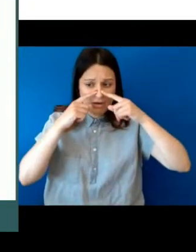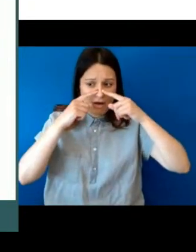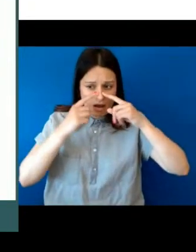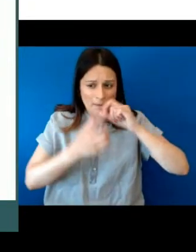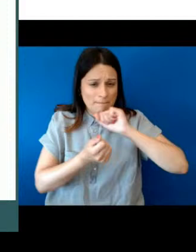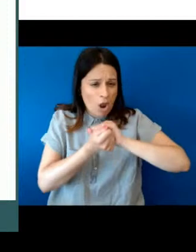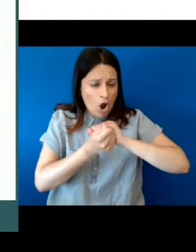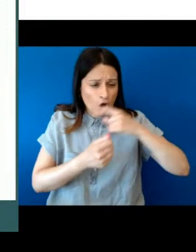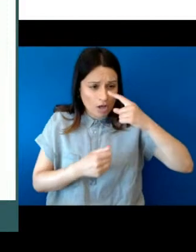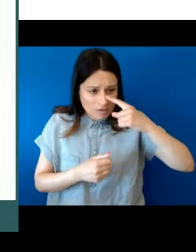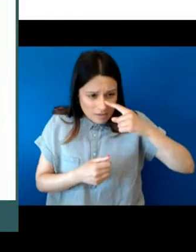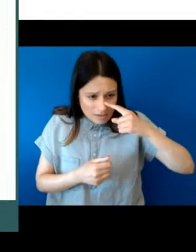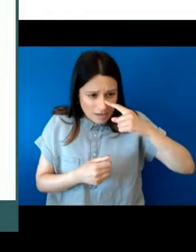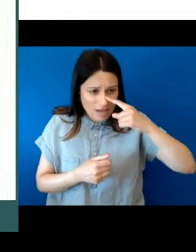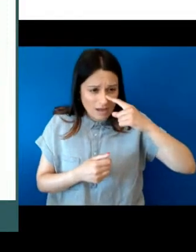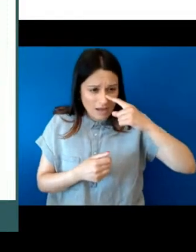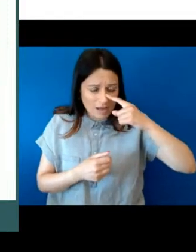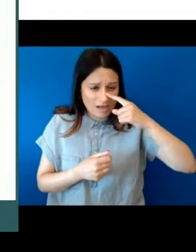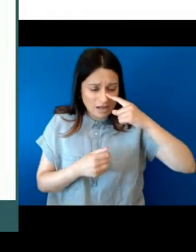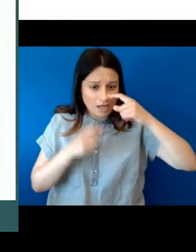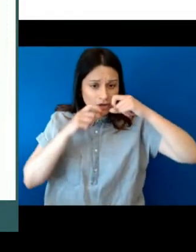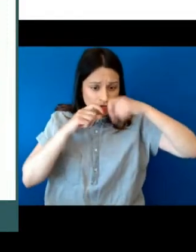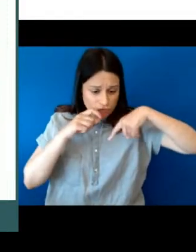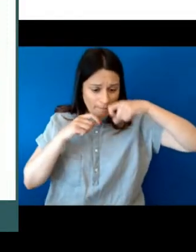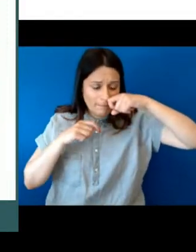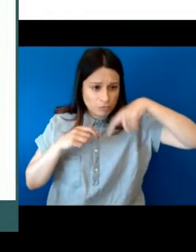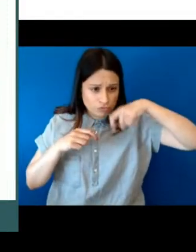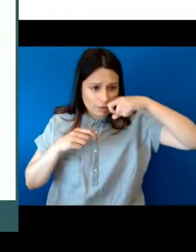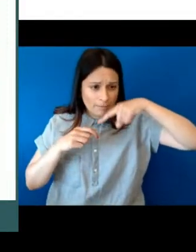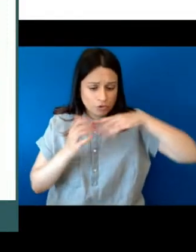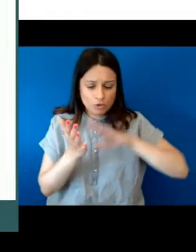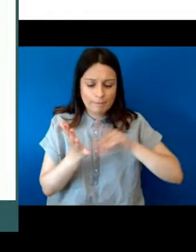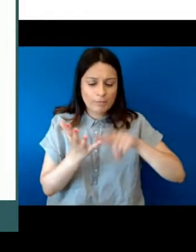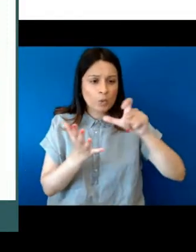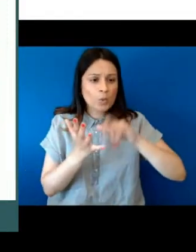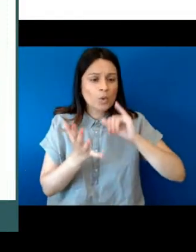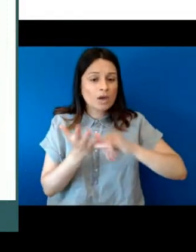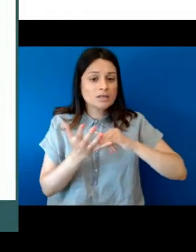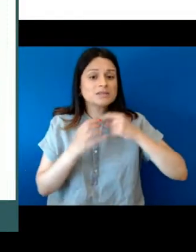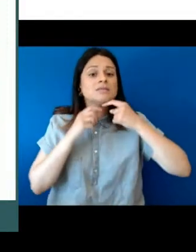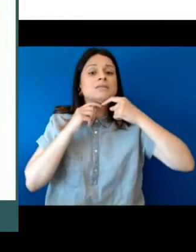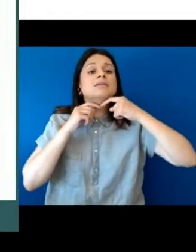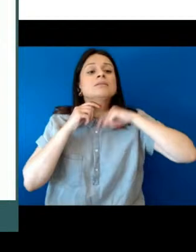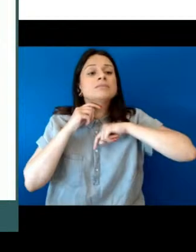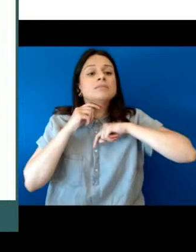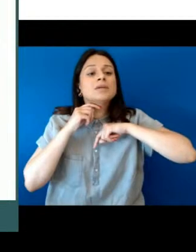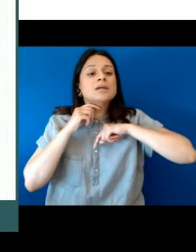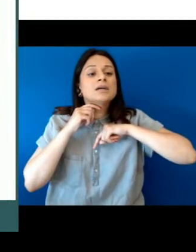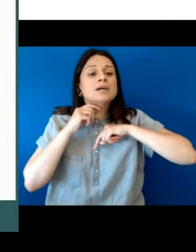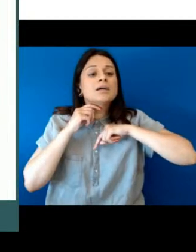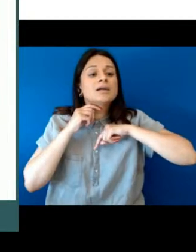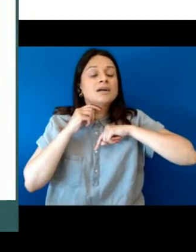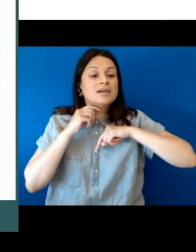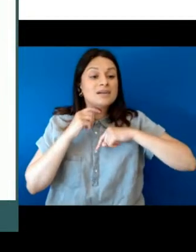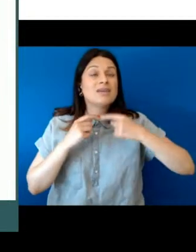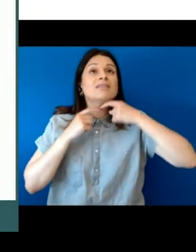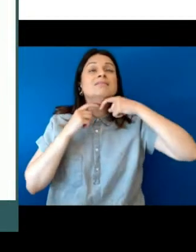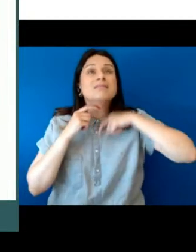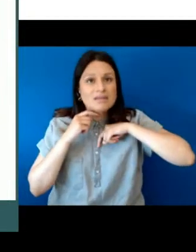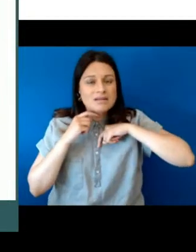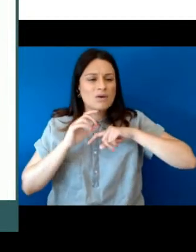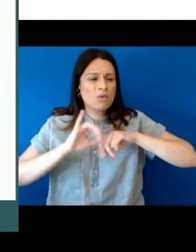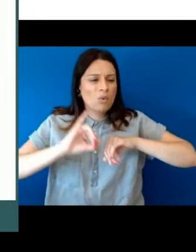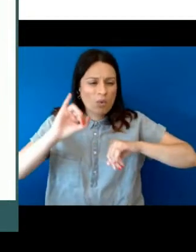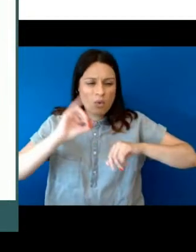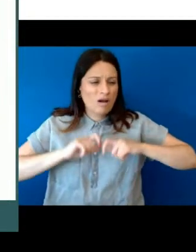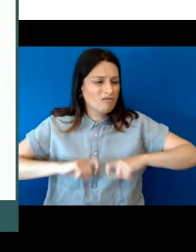blockage, the drip of the mucus down the back of the throat, the postnasal drip, is really uncomfortable. Sometimes it comes